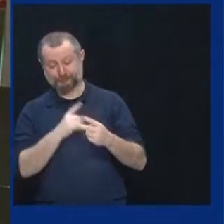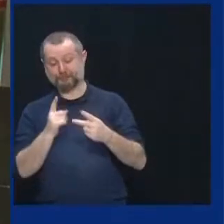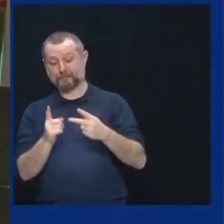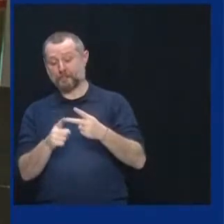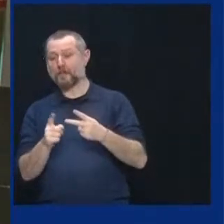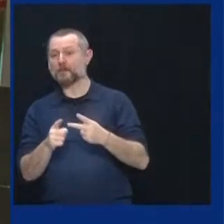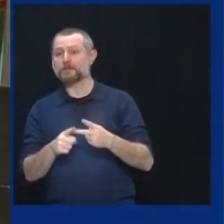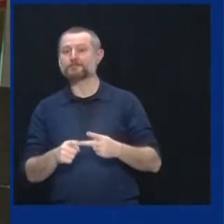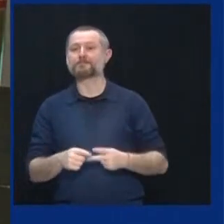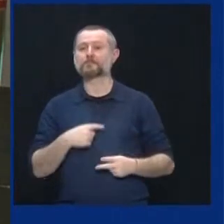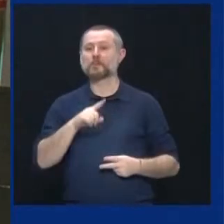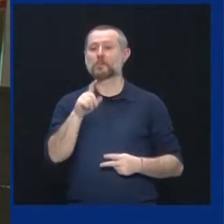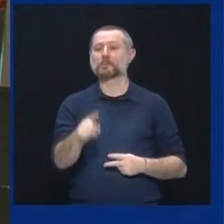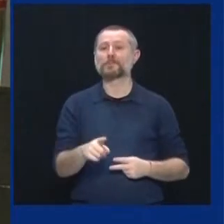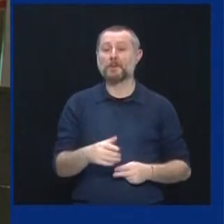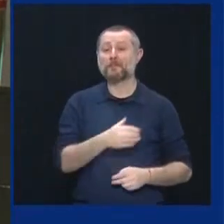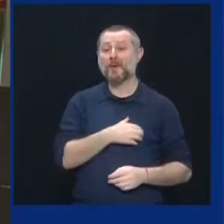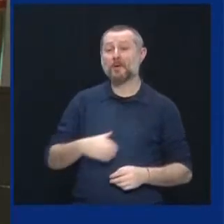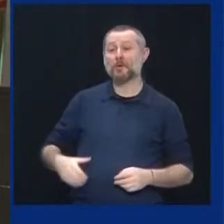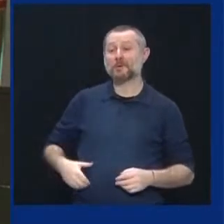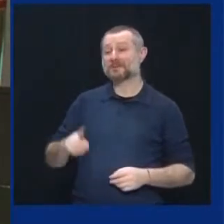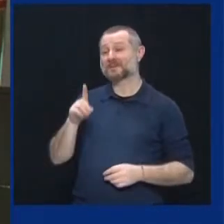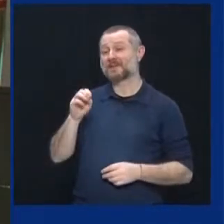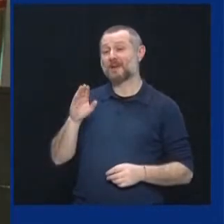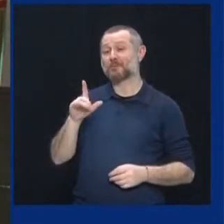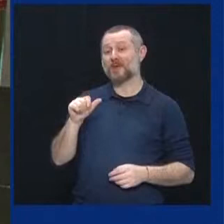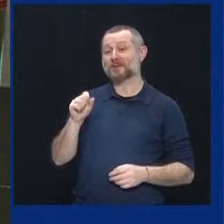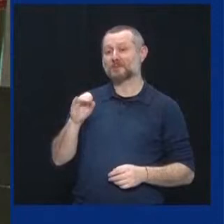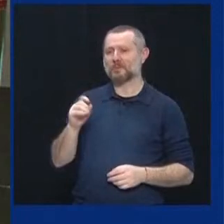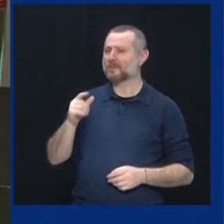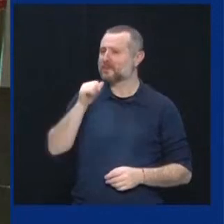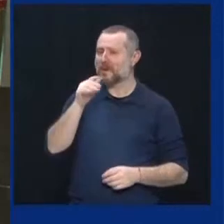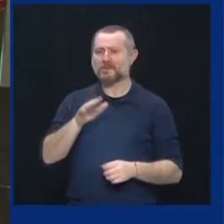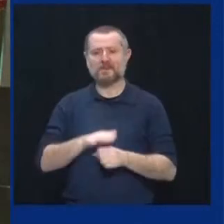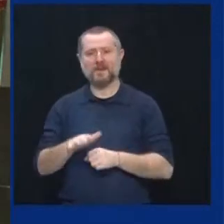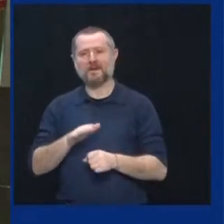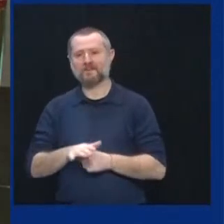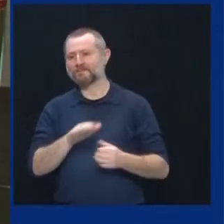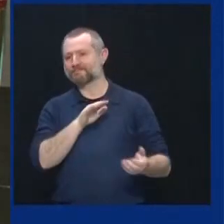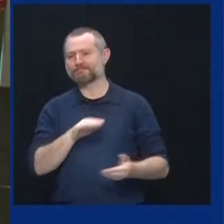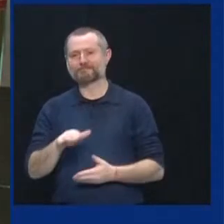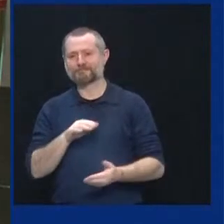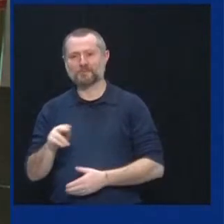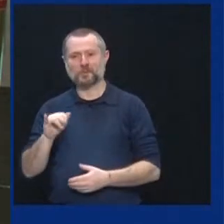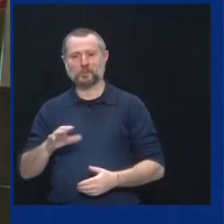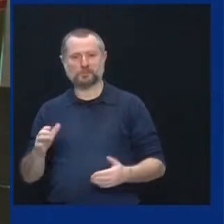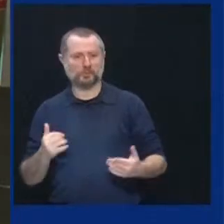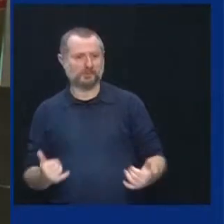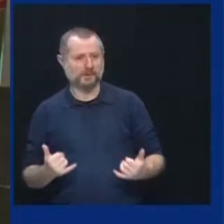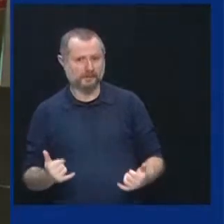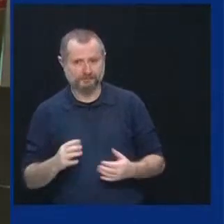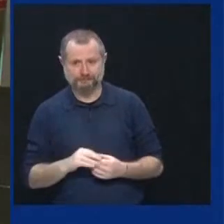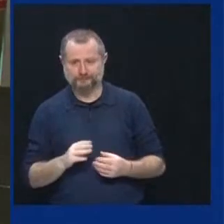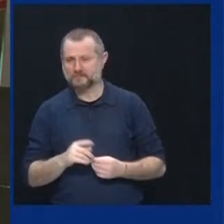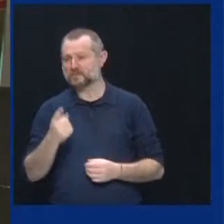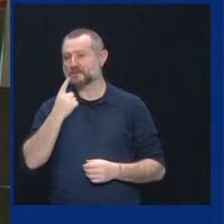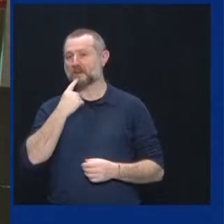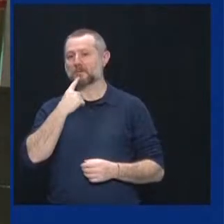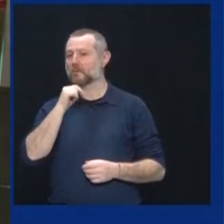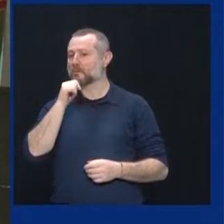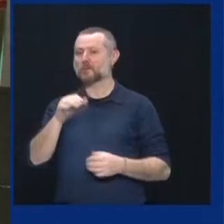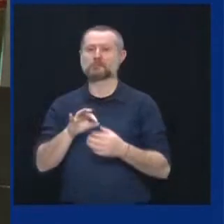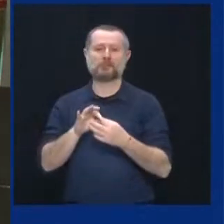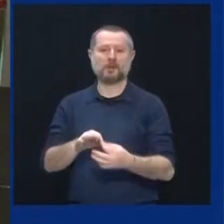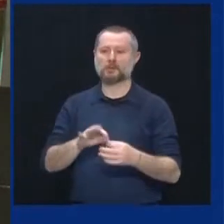vaccinations. Mayor de Blasio talking about supply problems in the city today, saying it's not all weather related, that